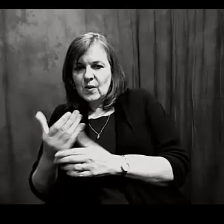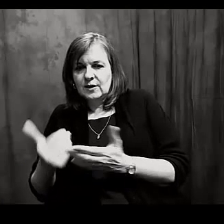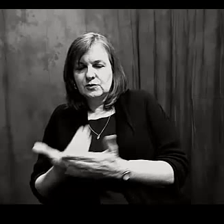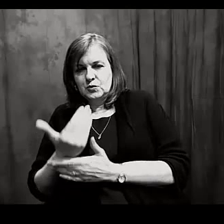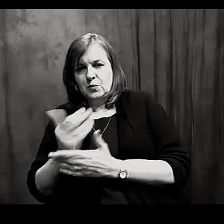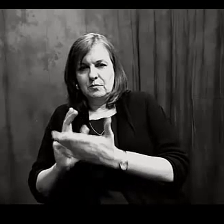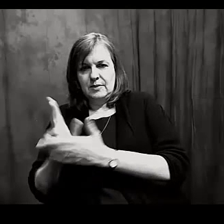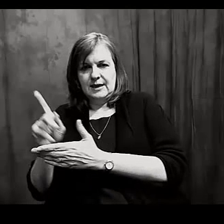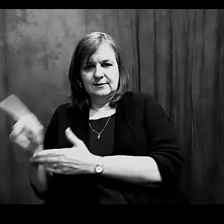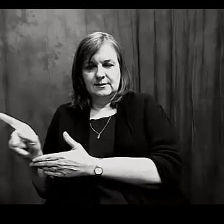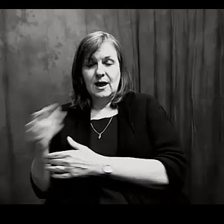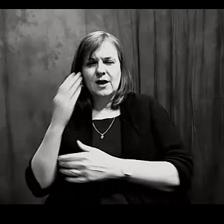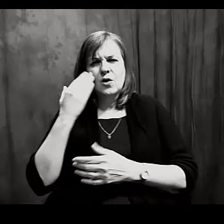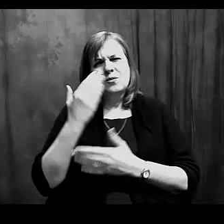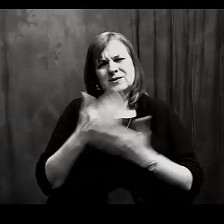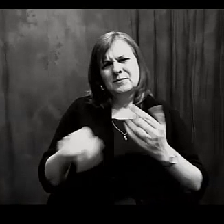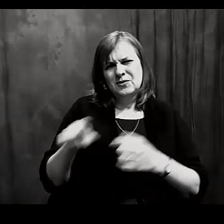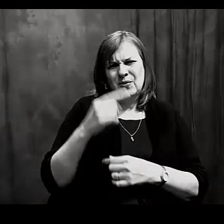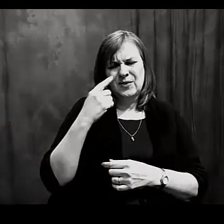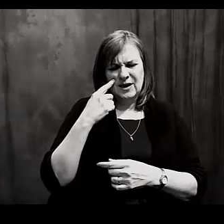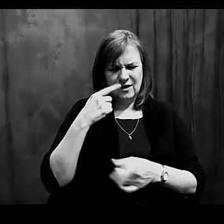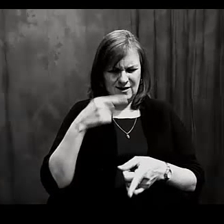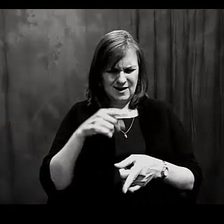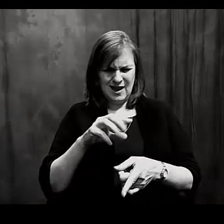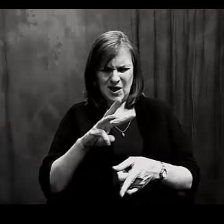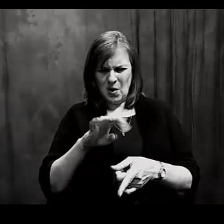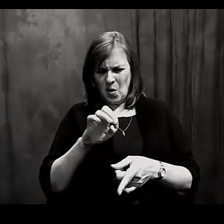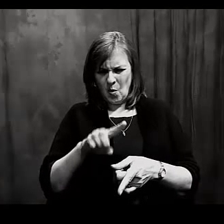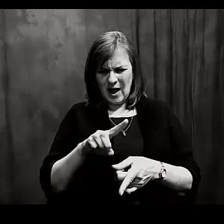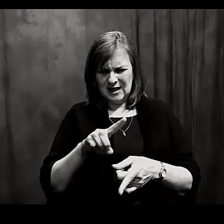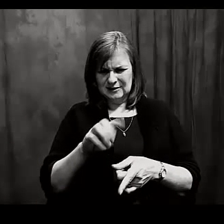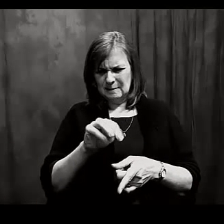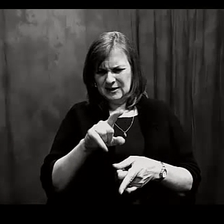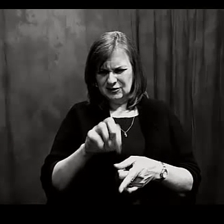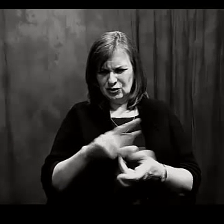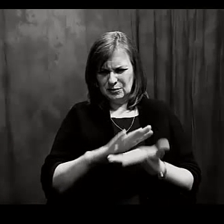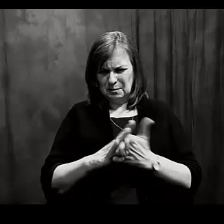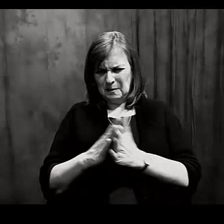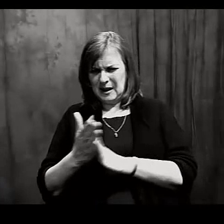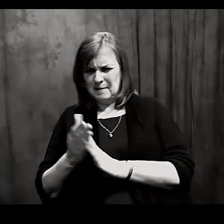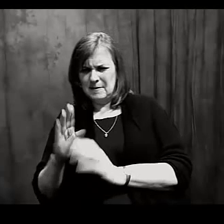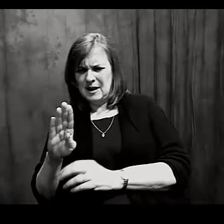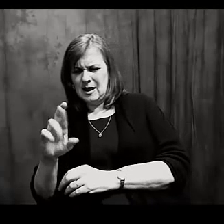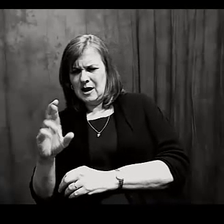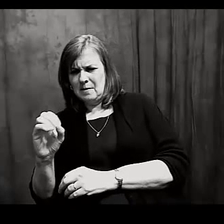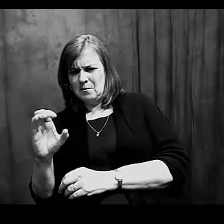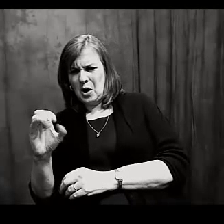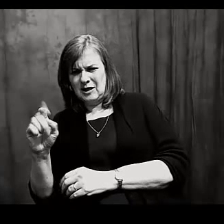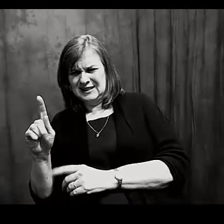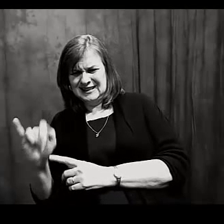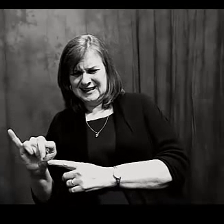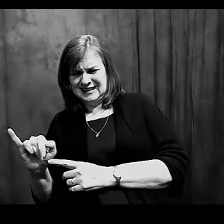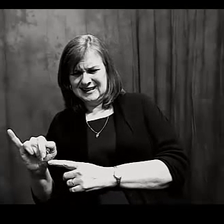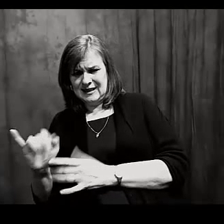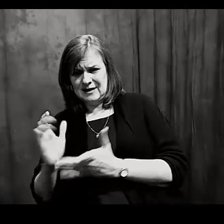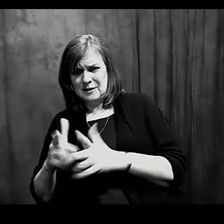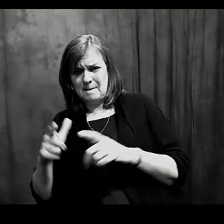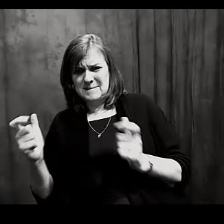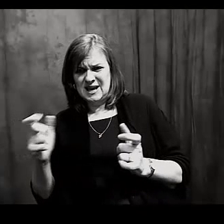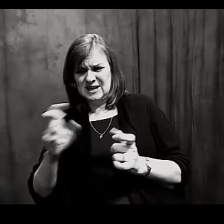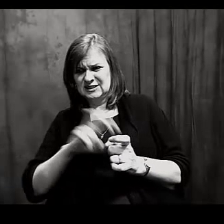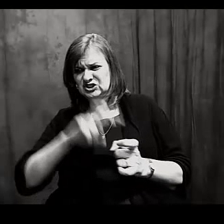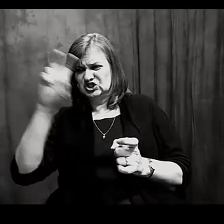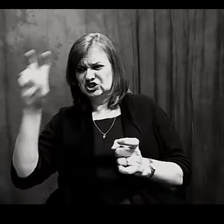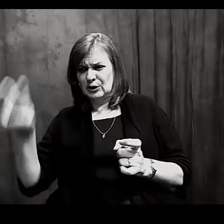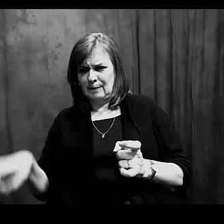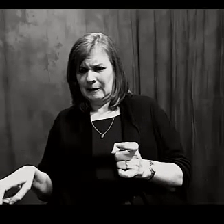developing these new lines. And I know for many of you, getting from wild mustard to broccoli is a big jump.